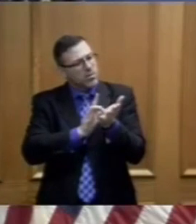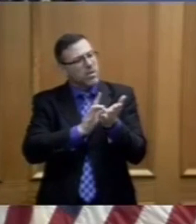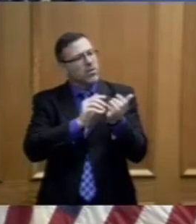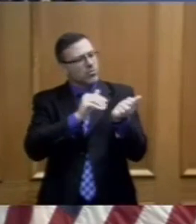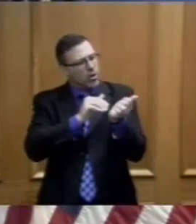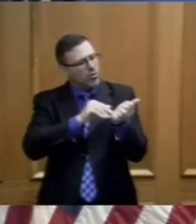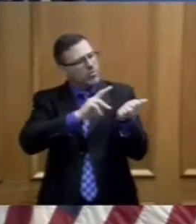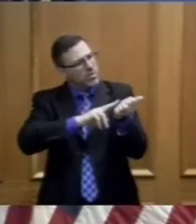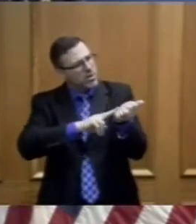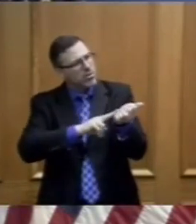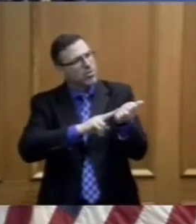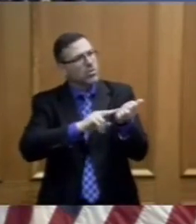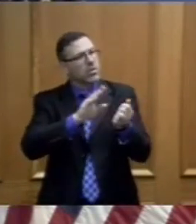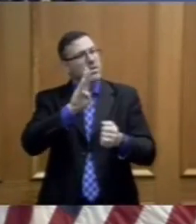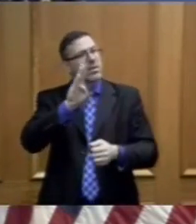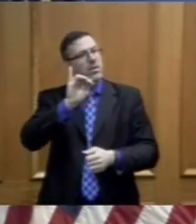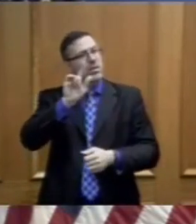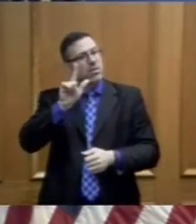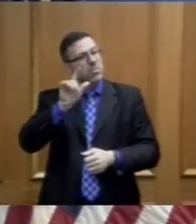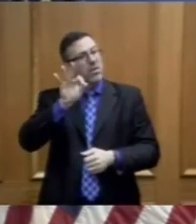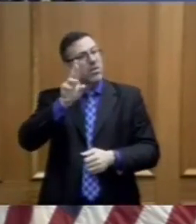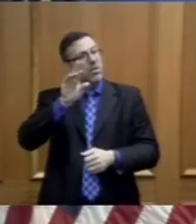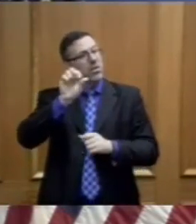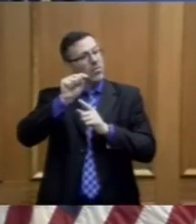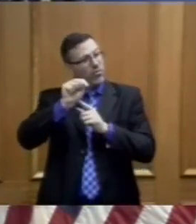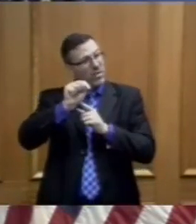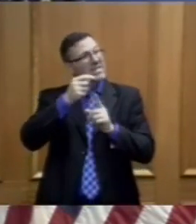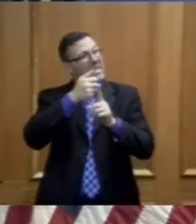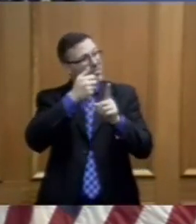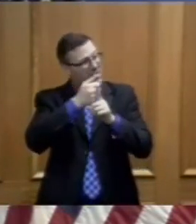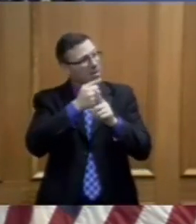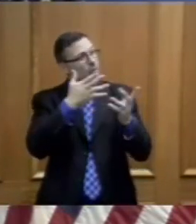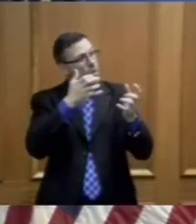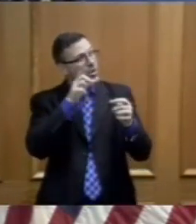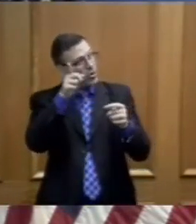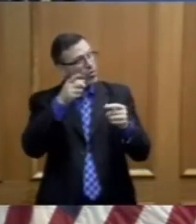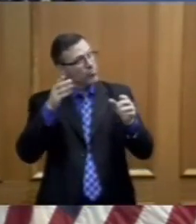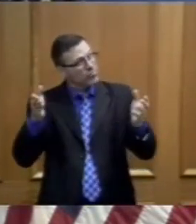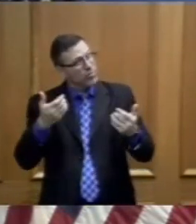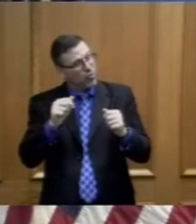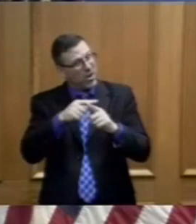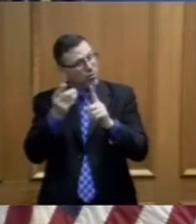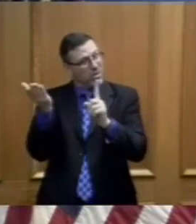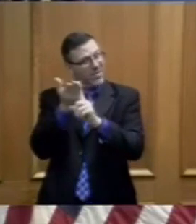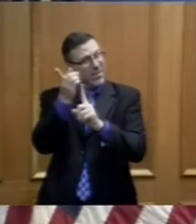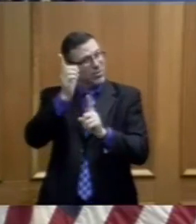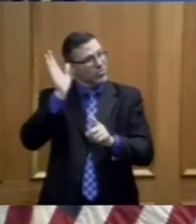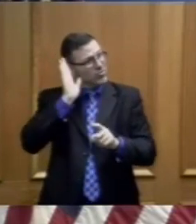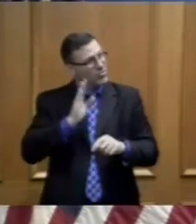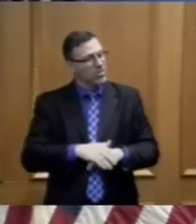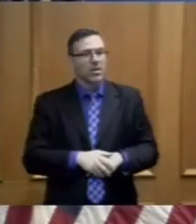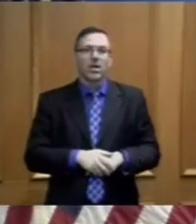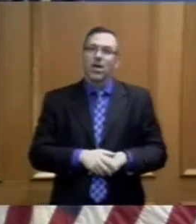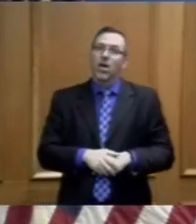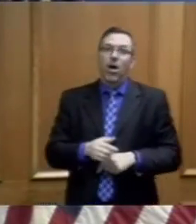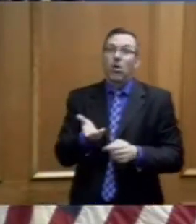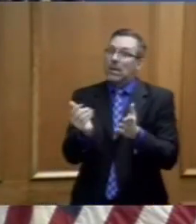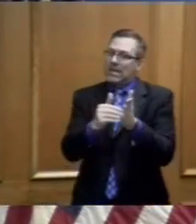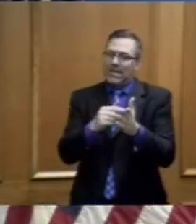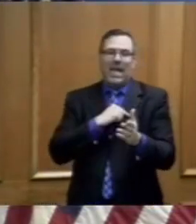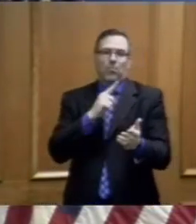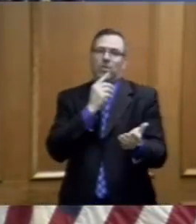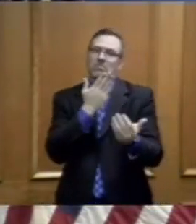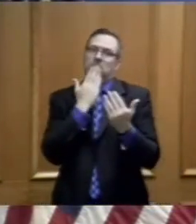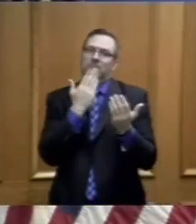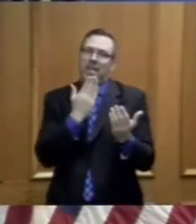including Senator Bill Frist, to issue this mandate? Yeah, you know, I've said all along I'm deeply grateful for the medical community and the role